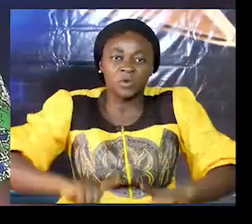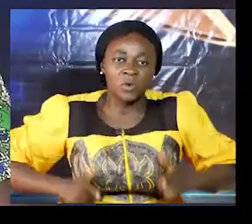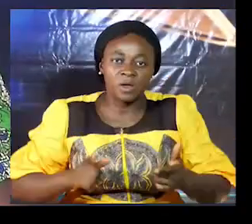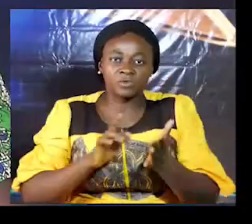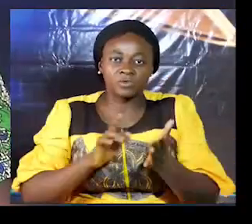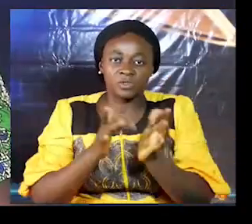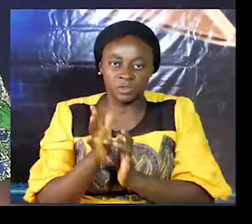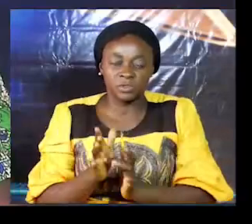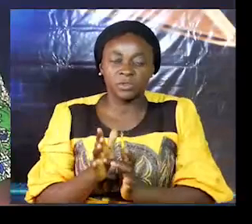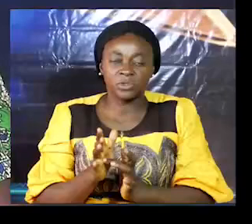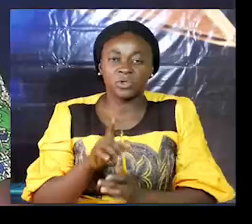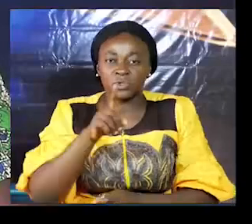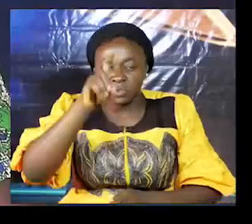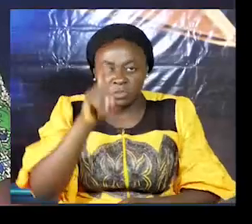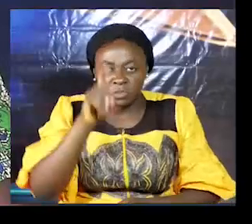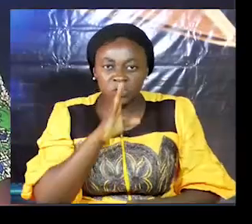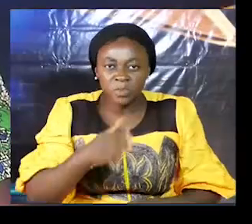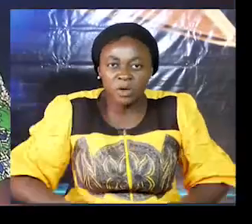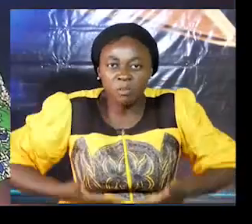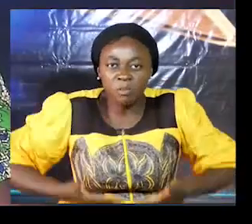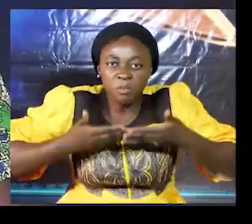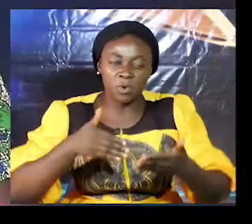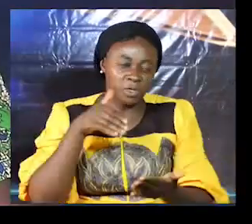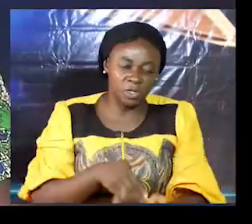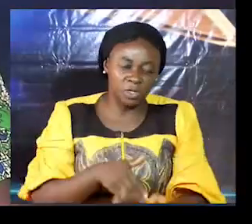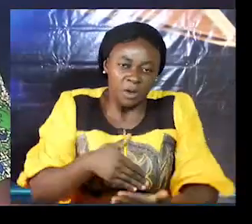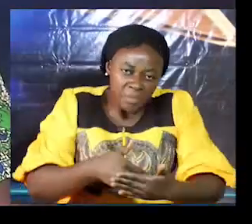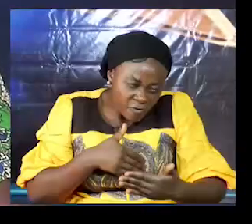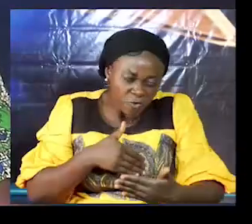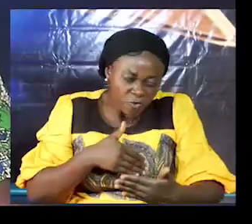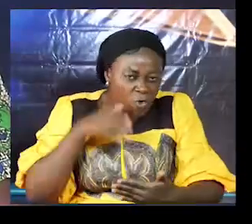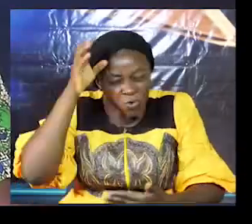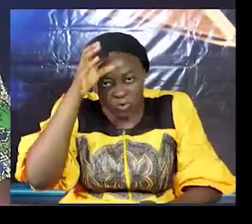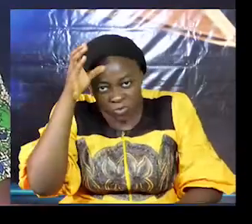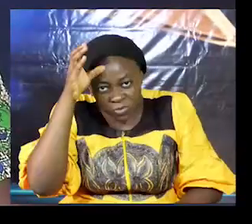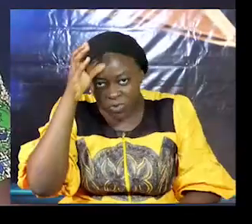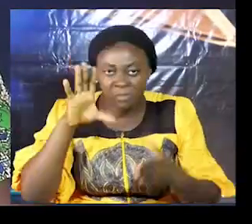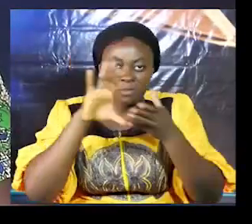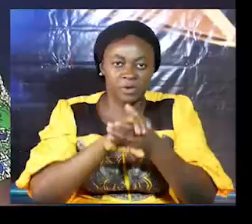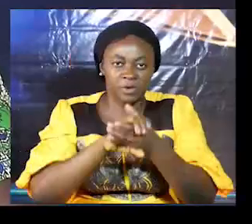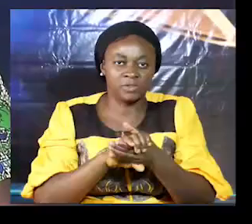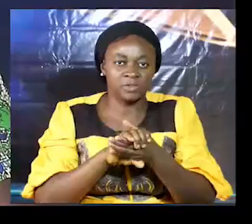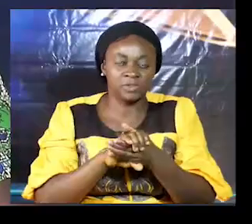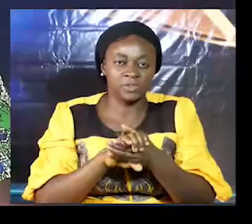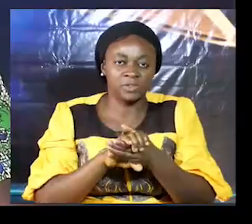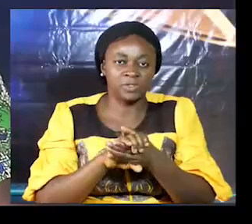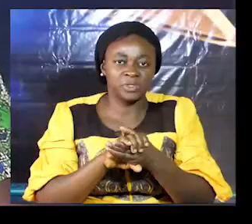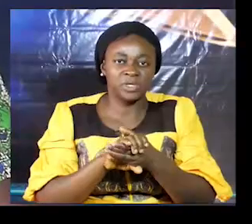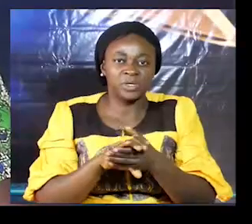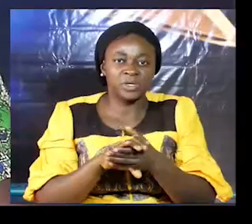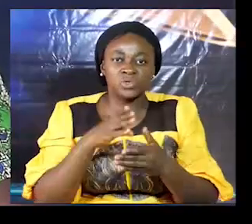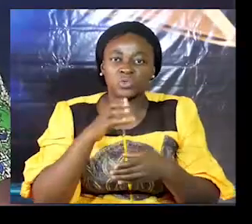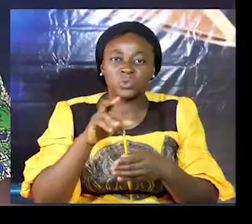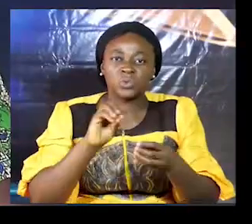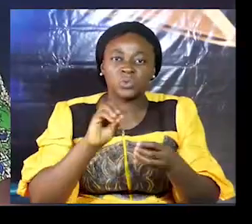Secondly, verse 2, conform not to the standard of this world. Setting standard for marriage using